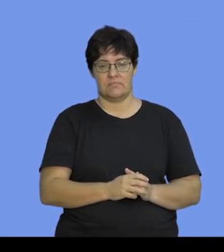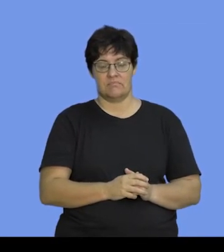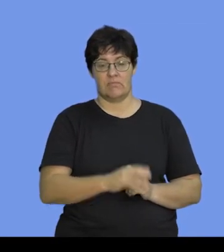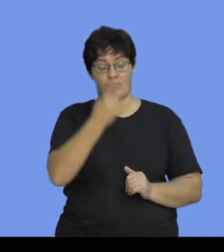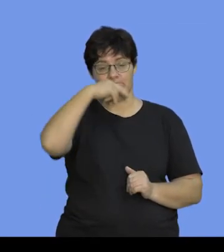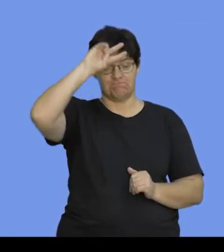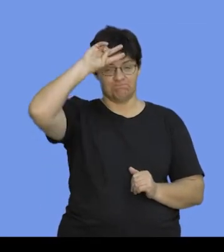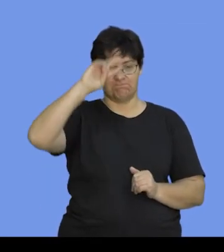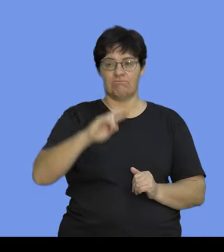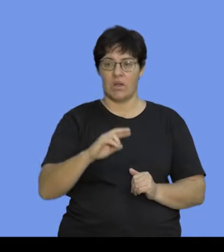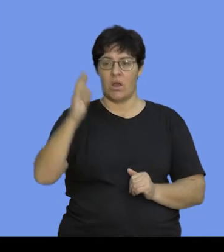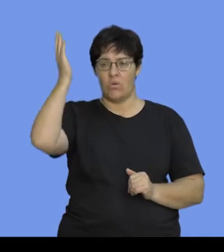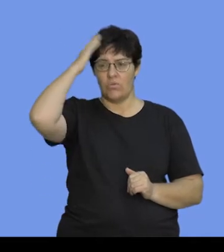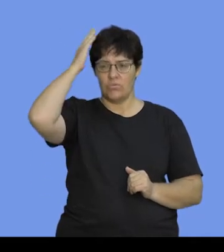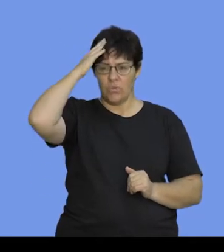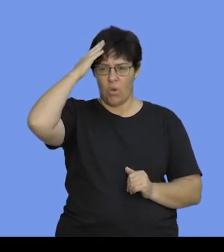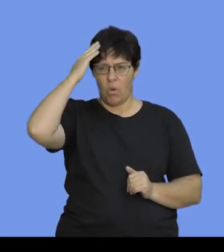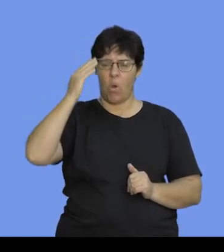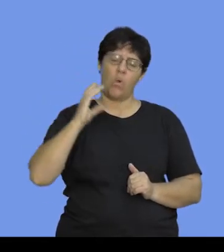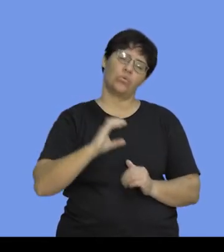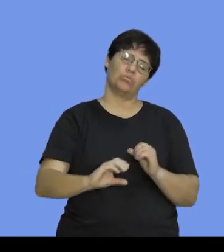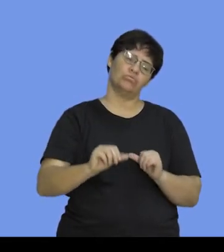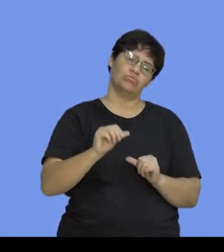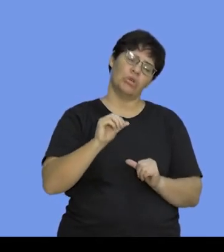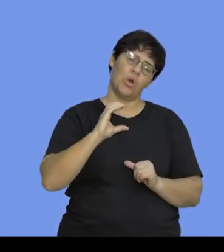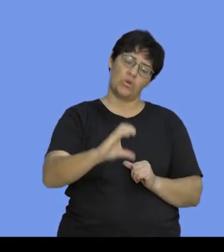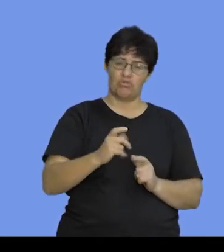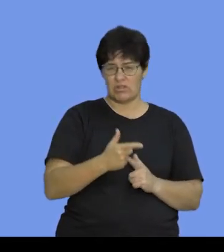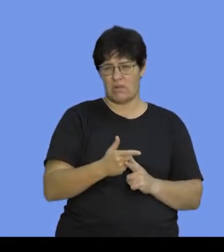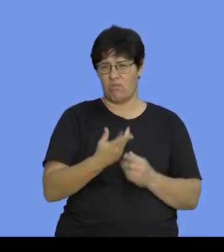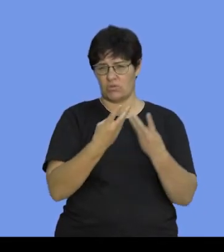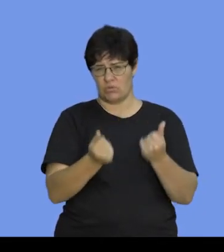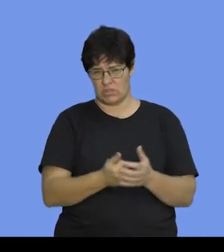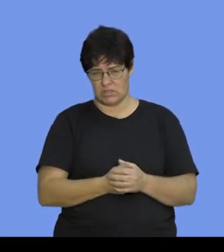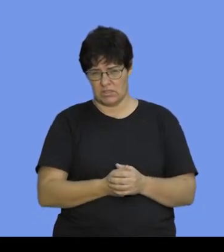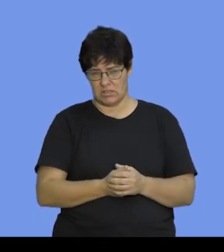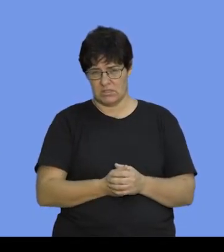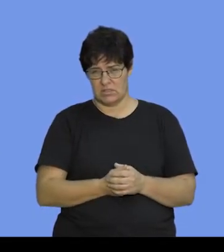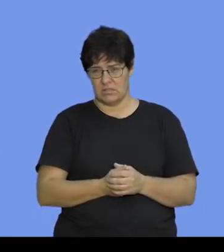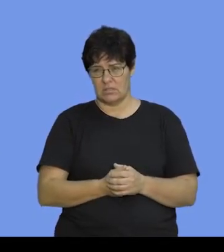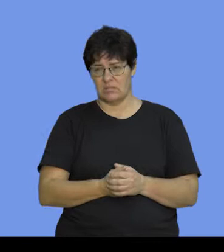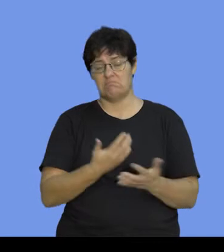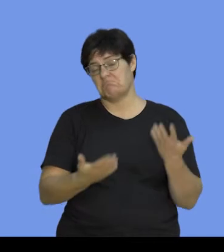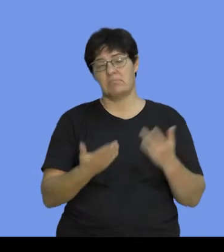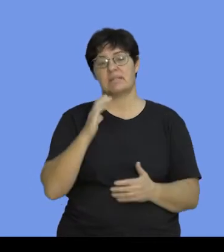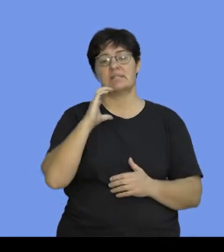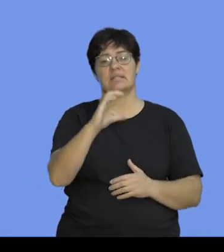interpreting a known concentration of a solution. Let's say we have a concentration, let's say for argument's sake, C is equals